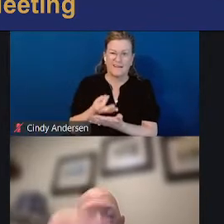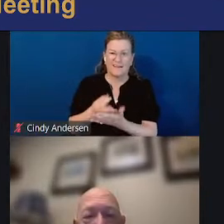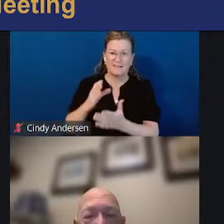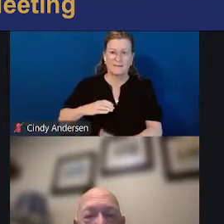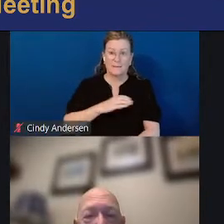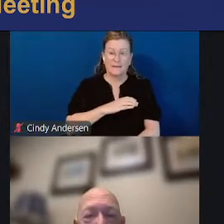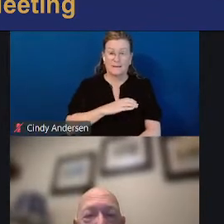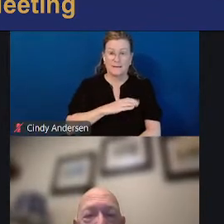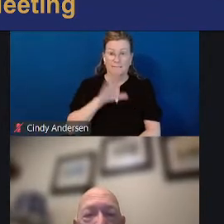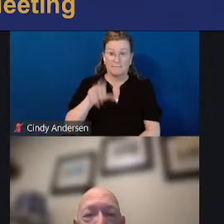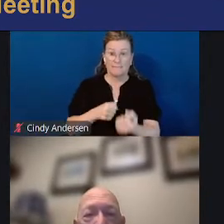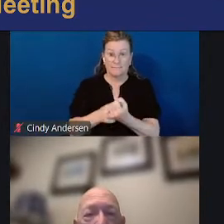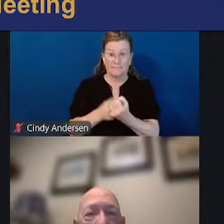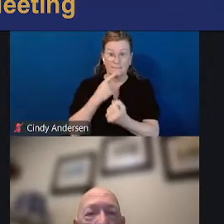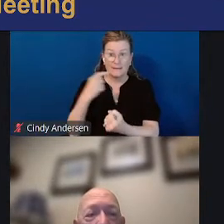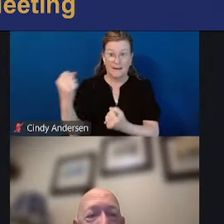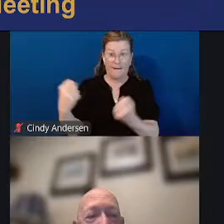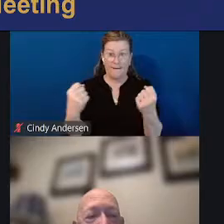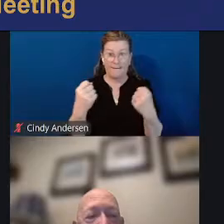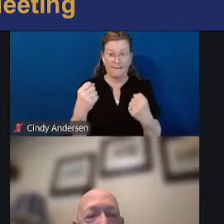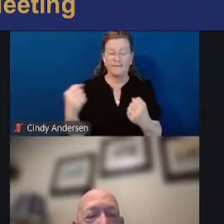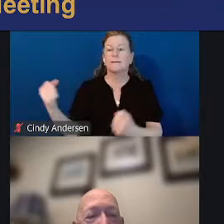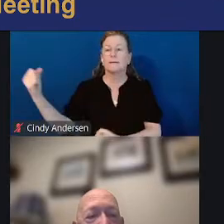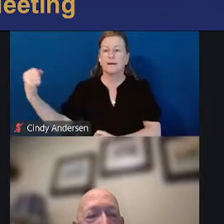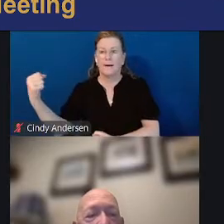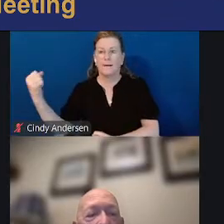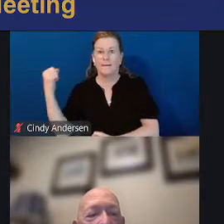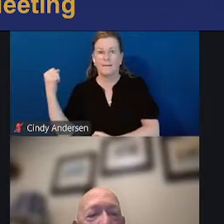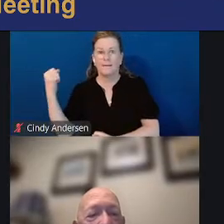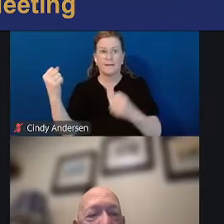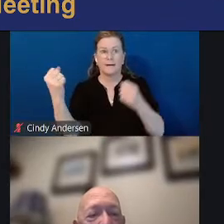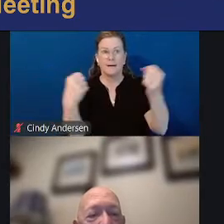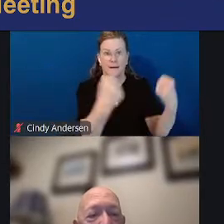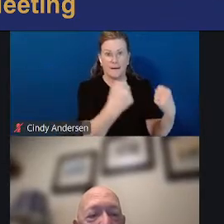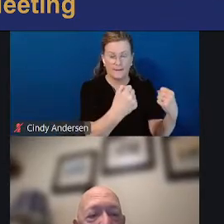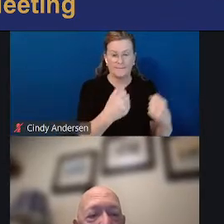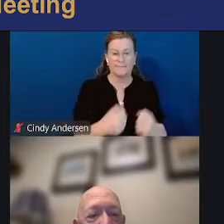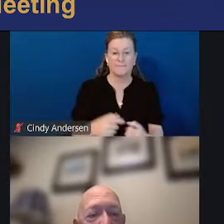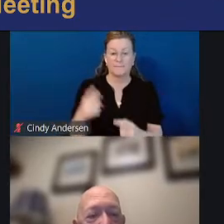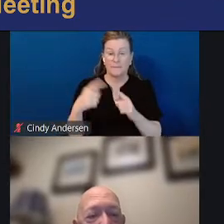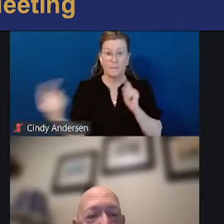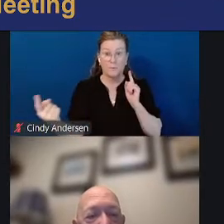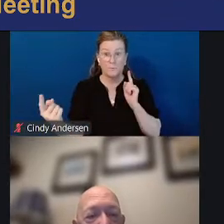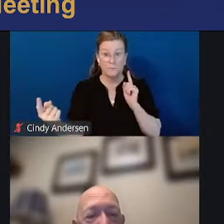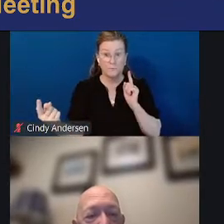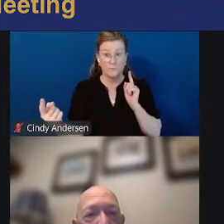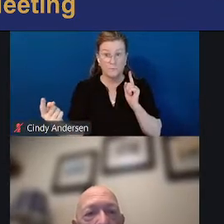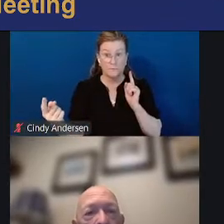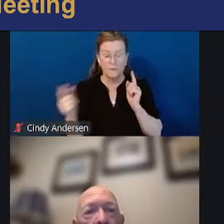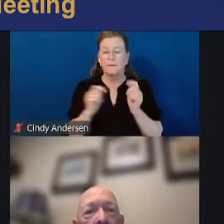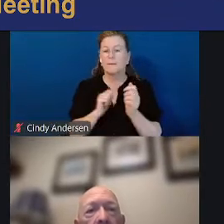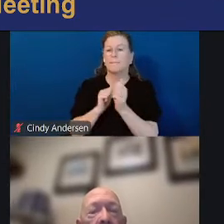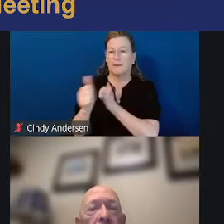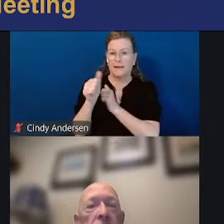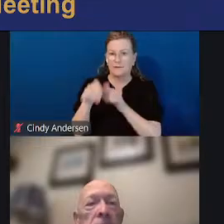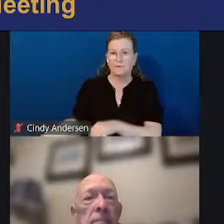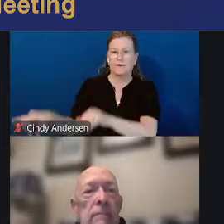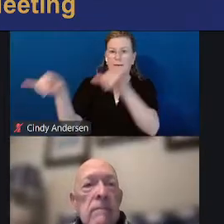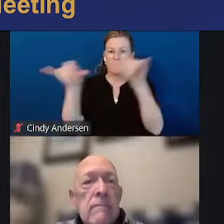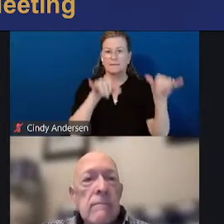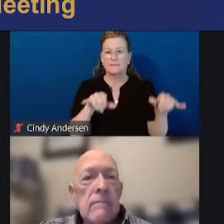All those in favor say aye. Aye. Aye. Any opposed? That motion passes